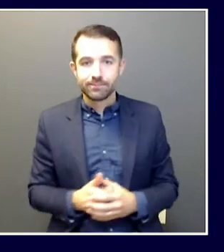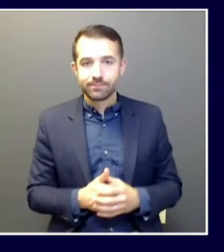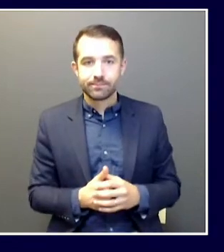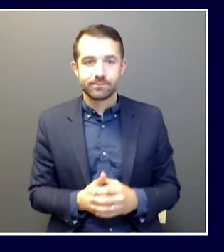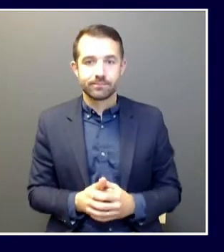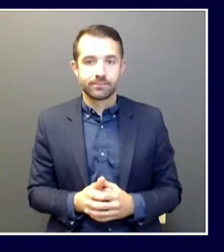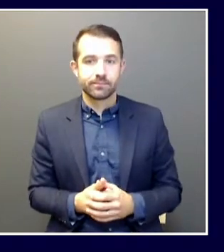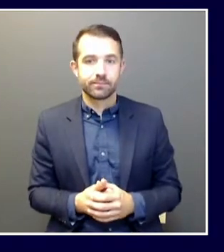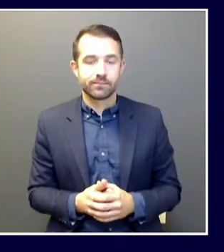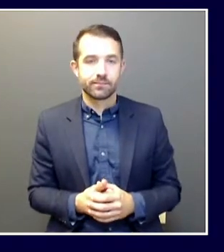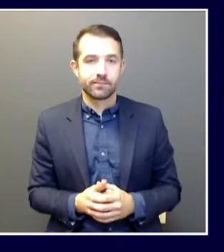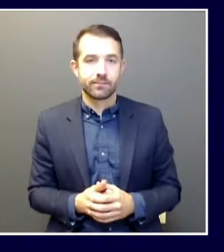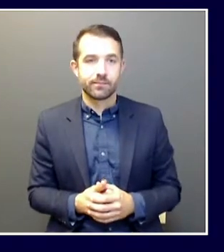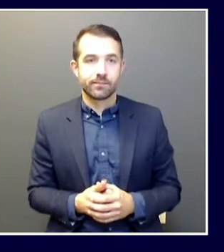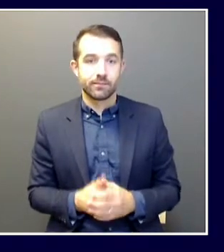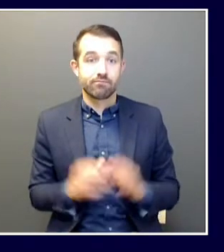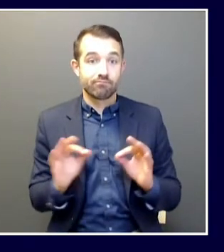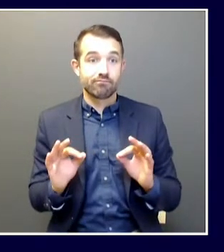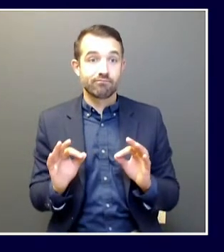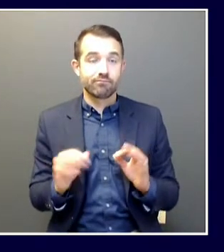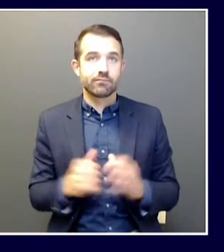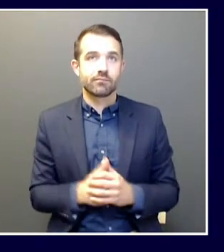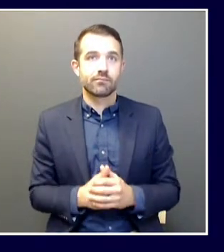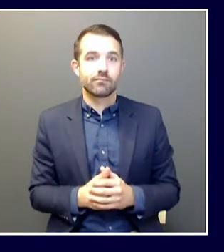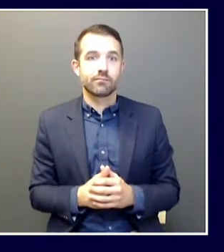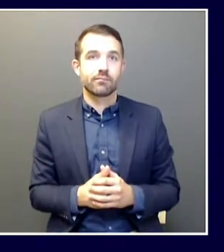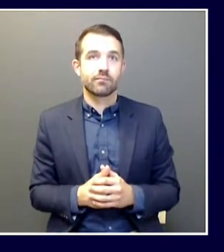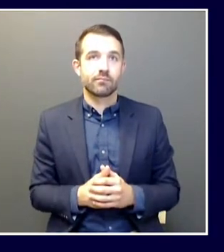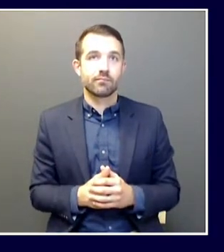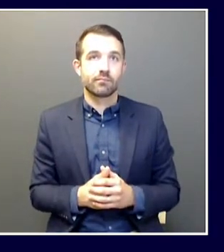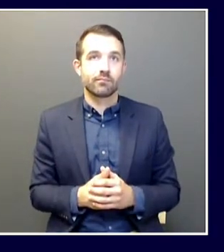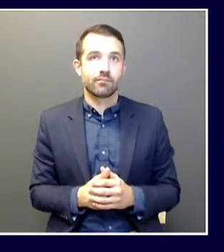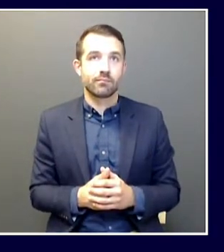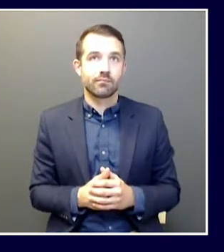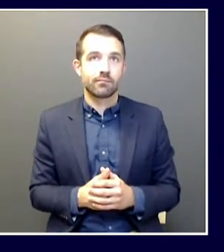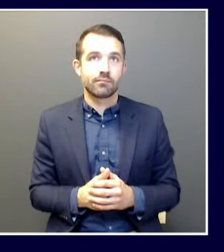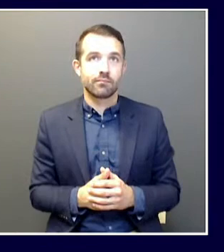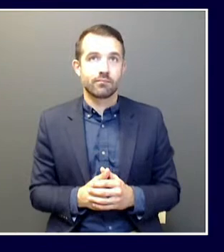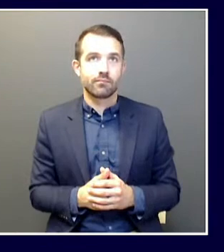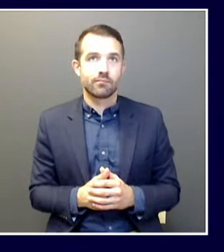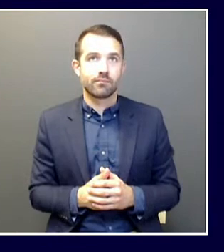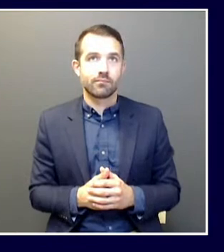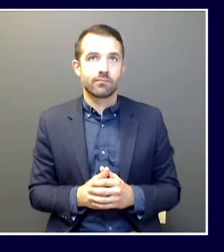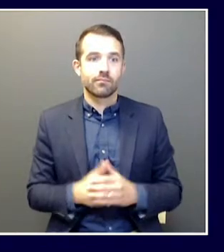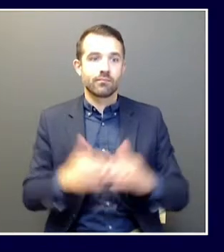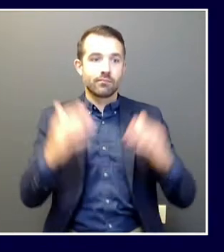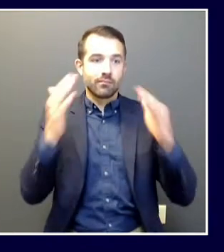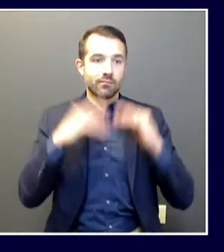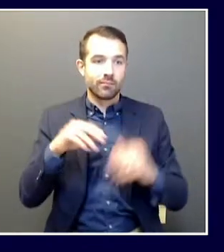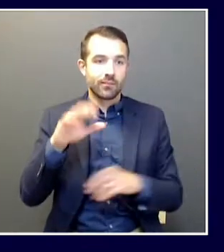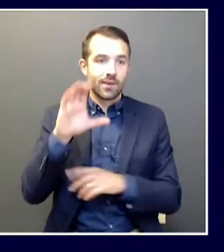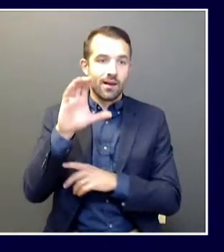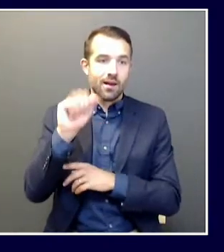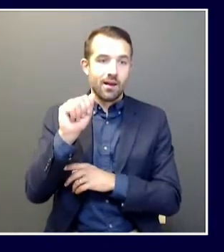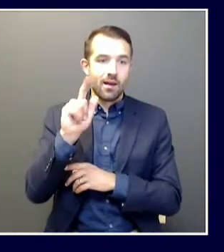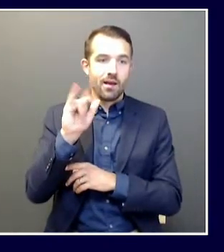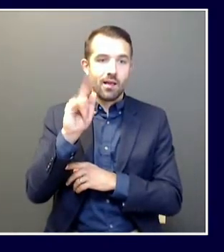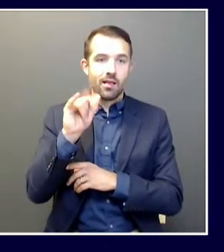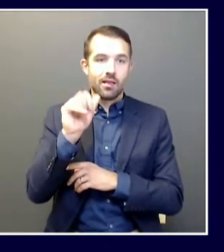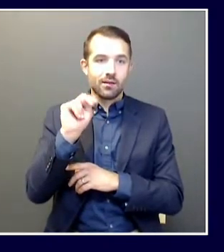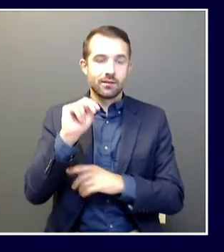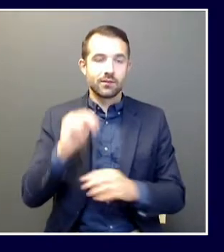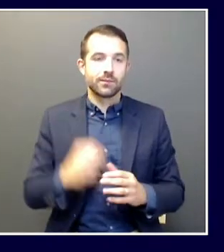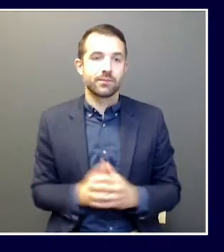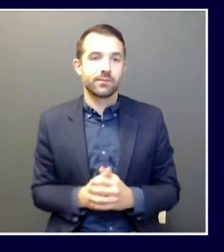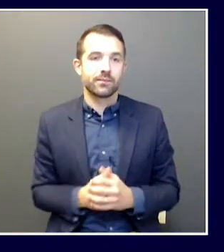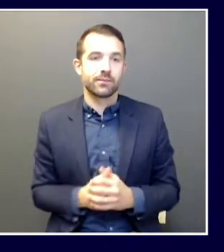Thank you. Yep. Let me go to Caitlyn Andrews next. Hey, good afternoon, Dr. Shah and Commissioner Lambrou. Do you